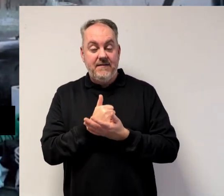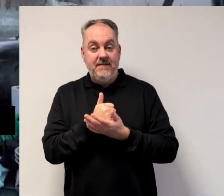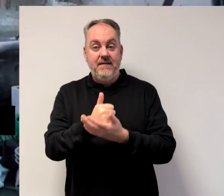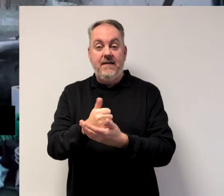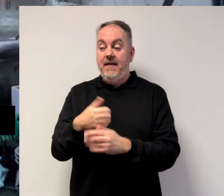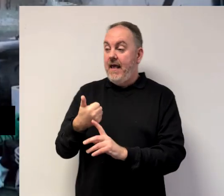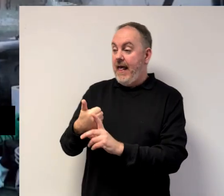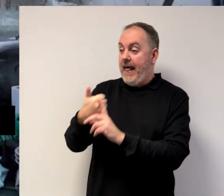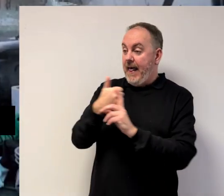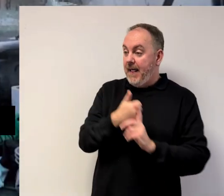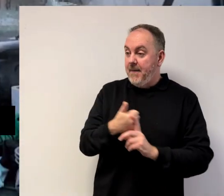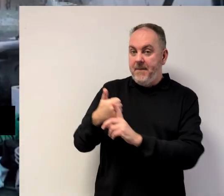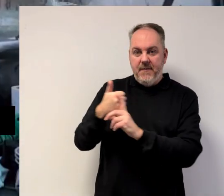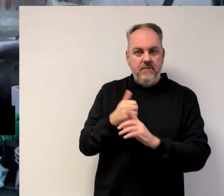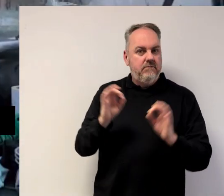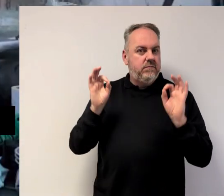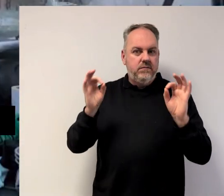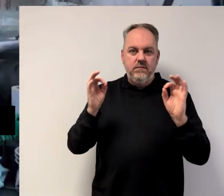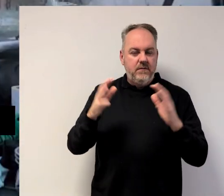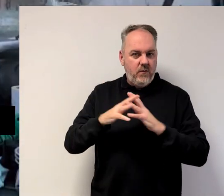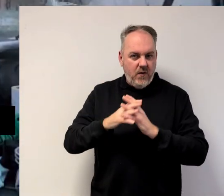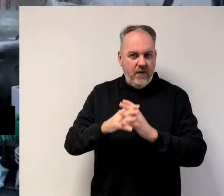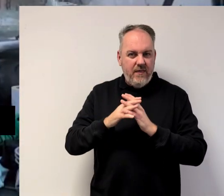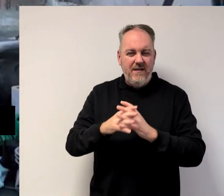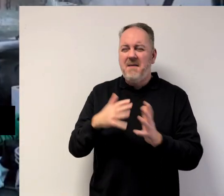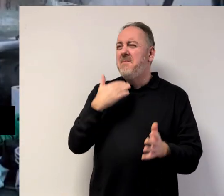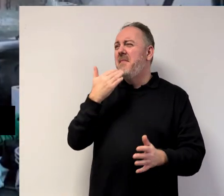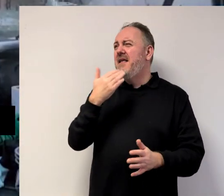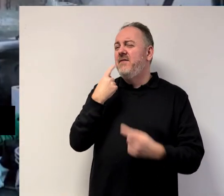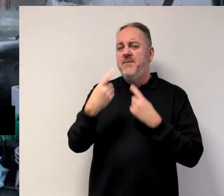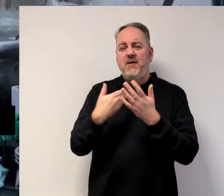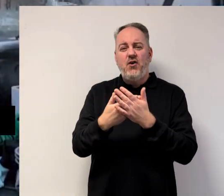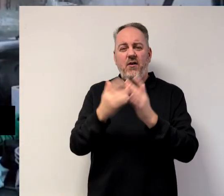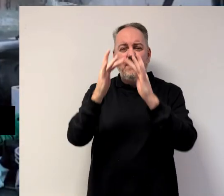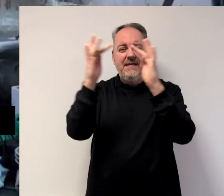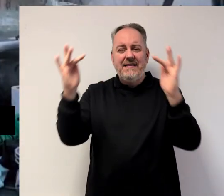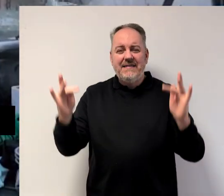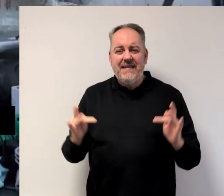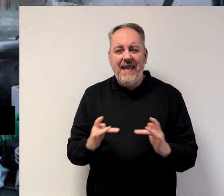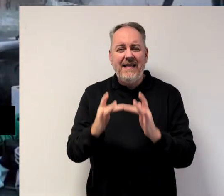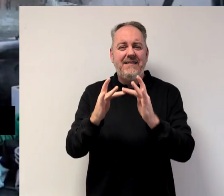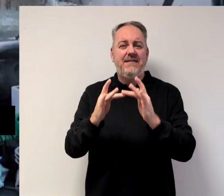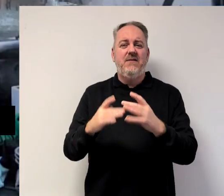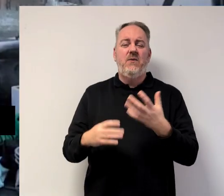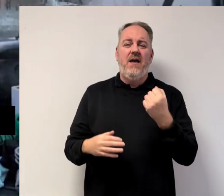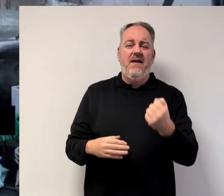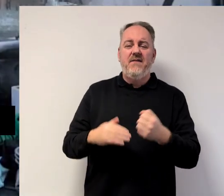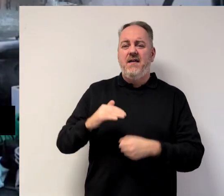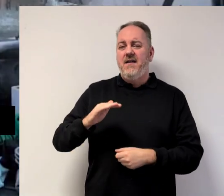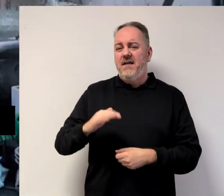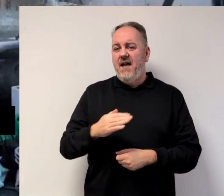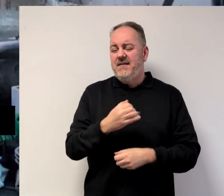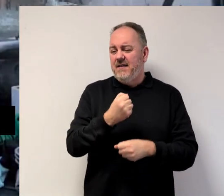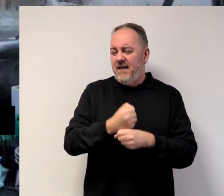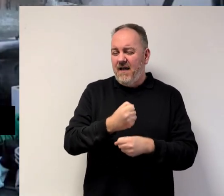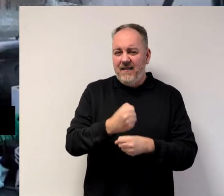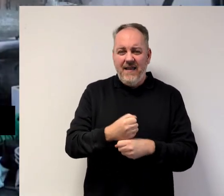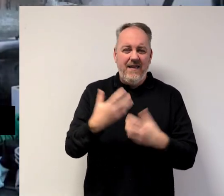there on the internet. There's Garden Organic, there's